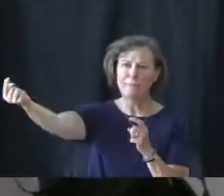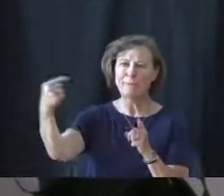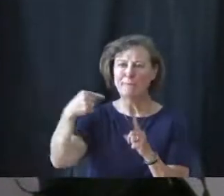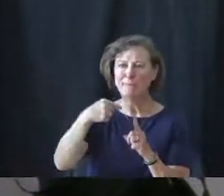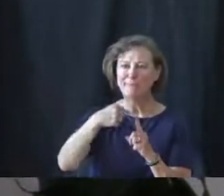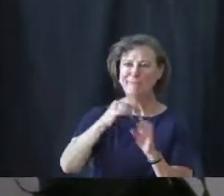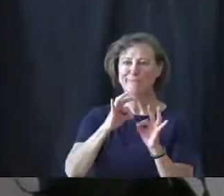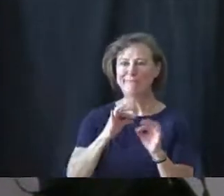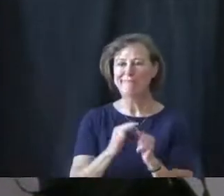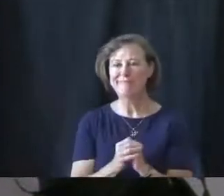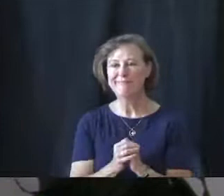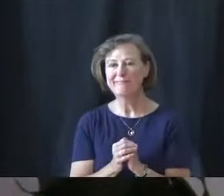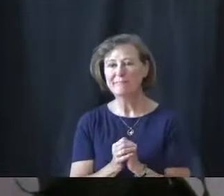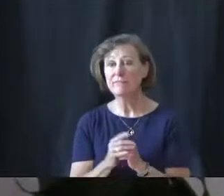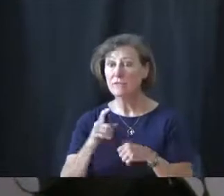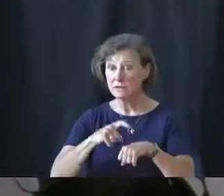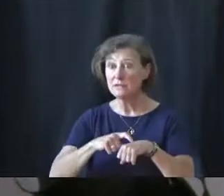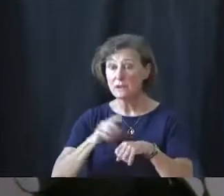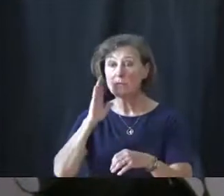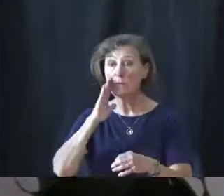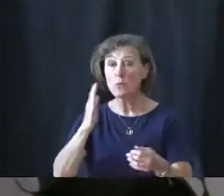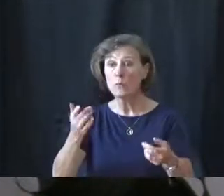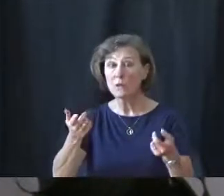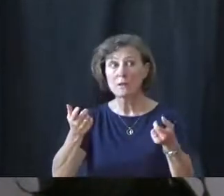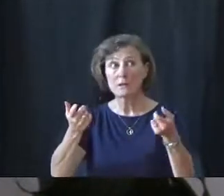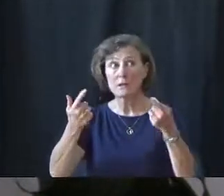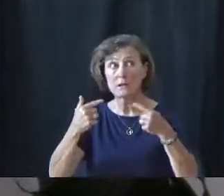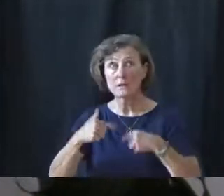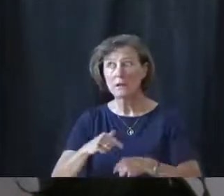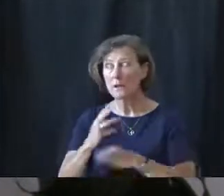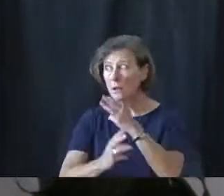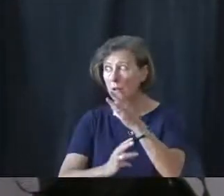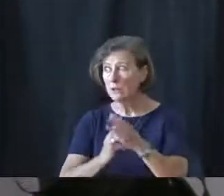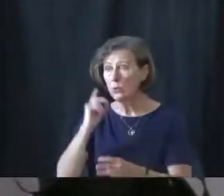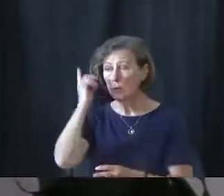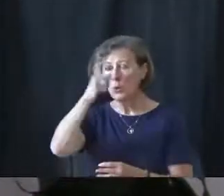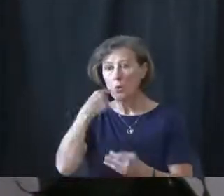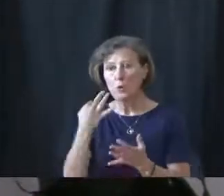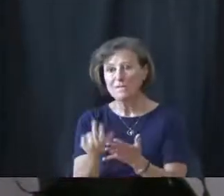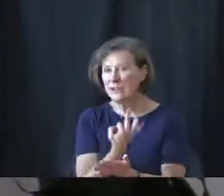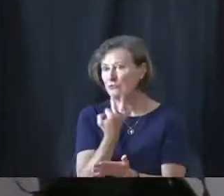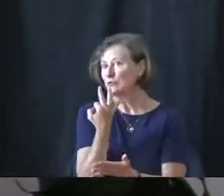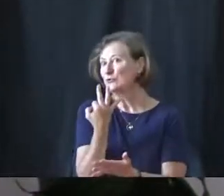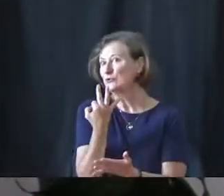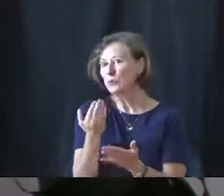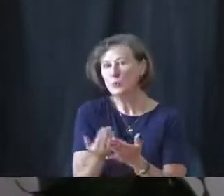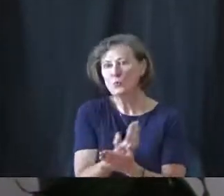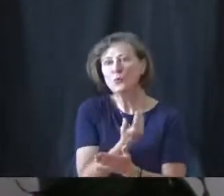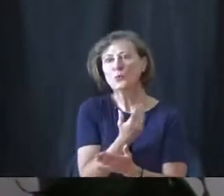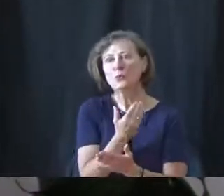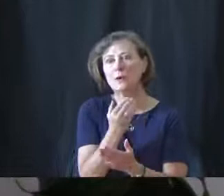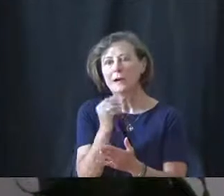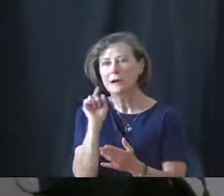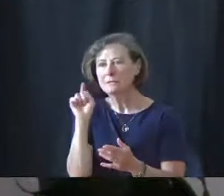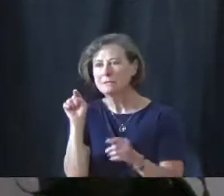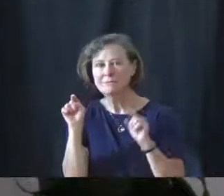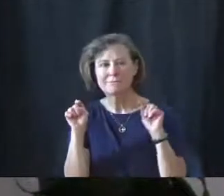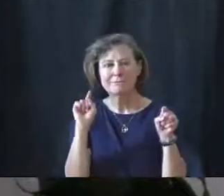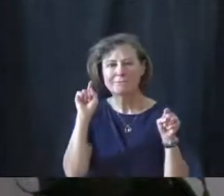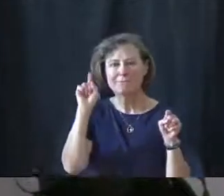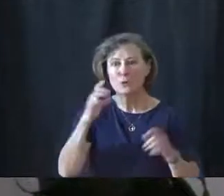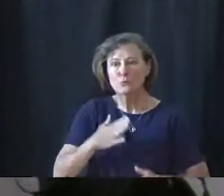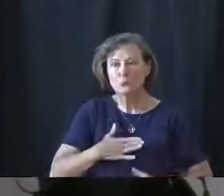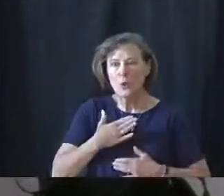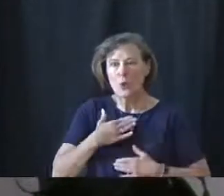A time will come when the world looks fresh and new and glimpses of joy appear.